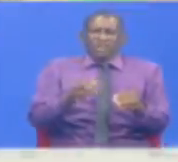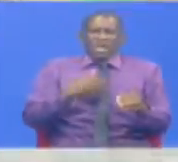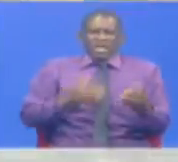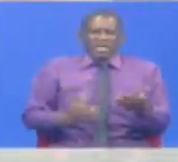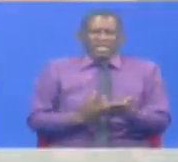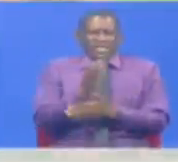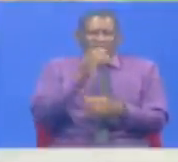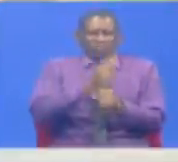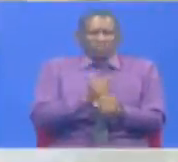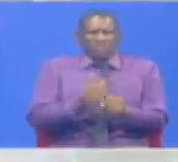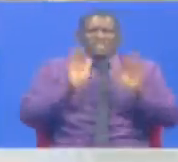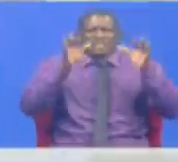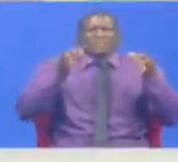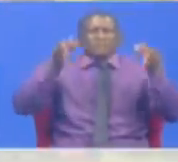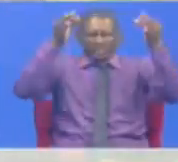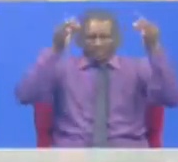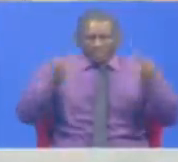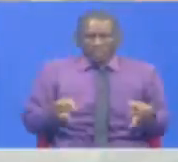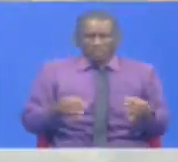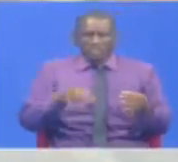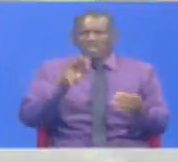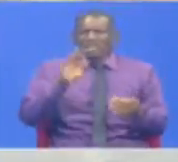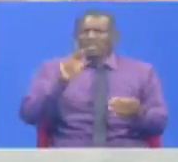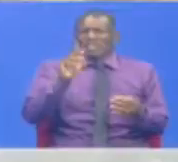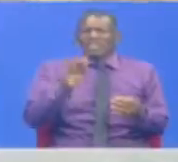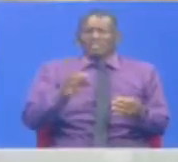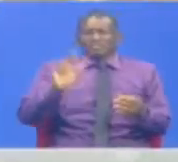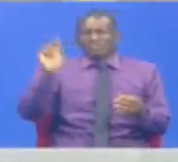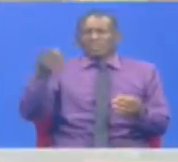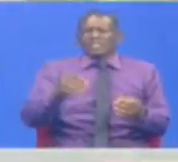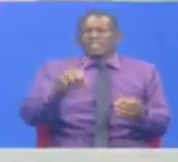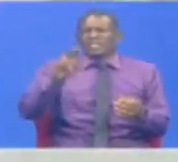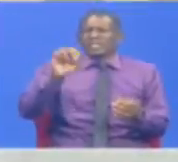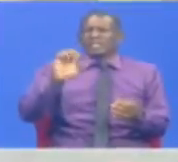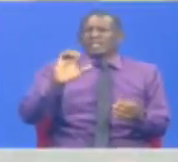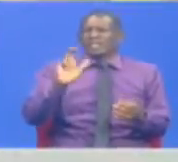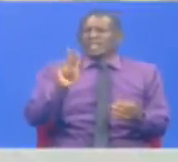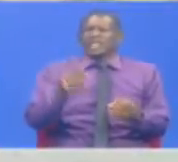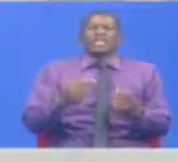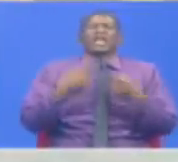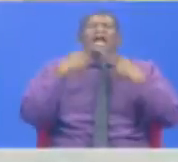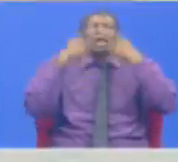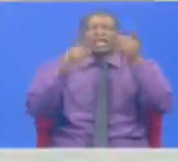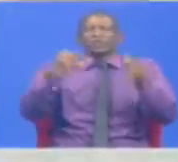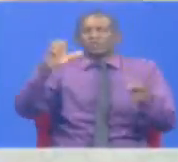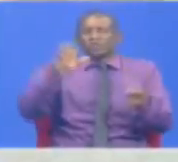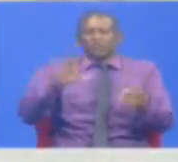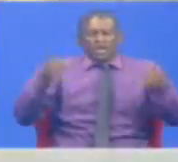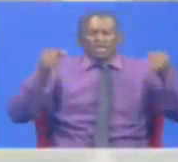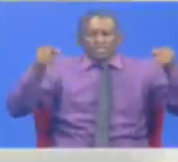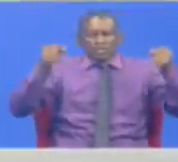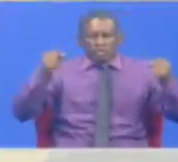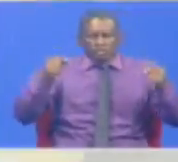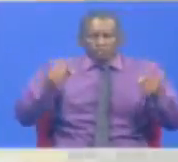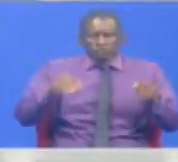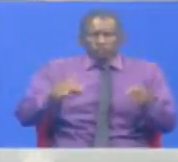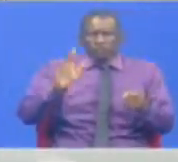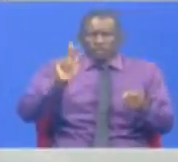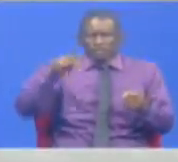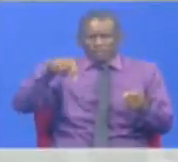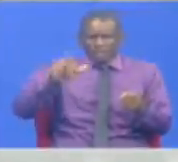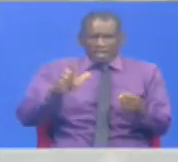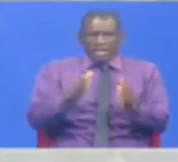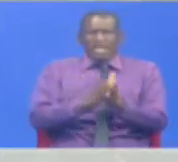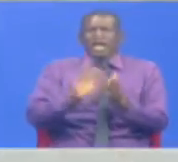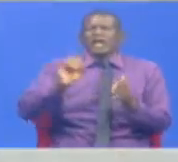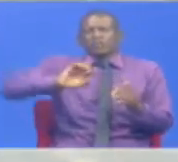make the crucial decision. FKF President Nick Mwendwa announced Kogalo as champions of the top-tier league and Nairobi City